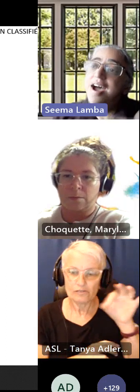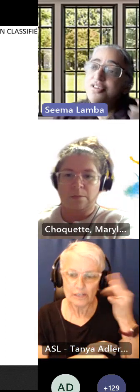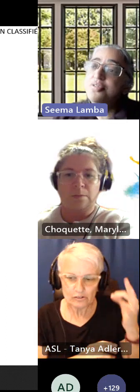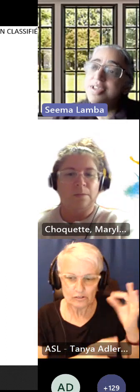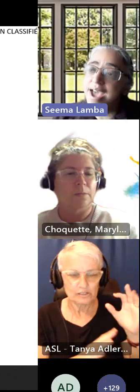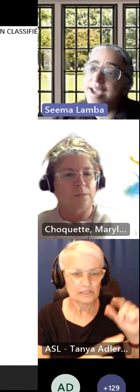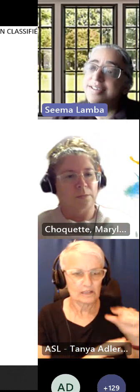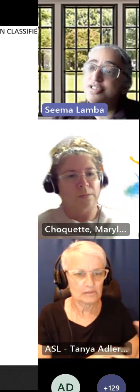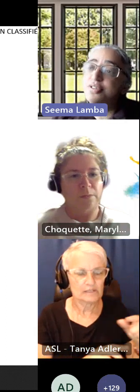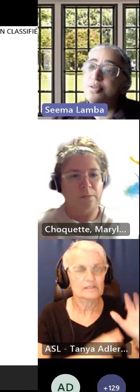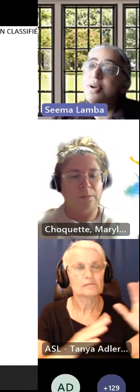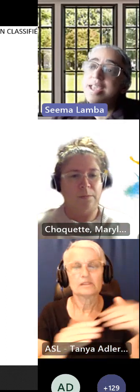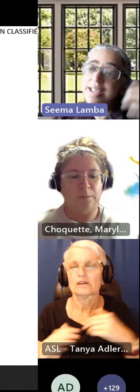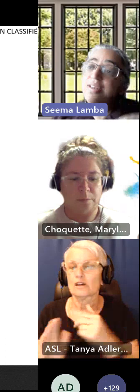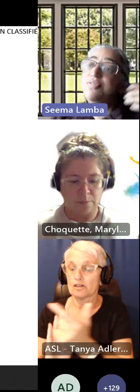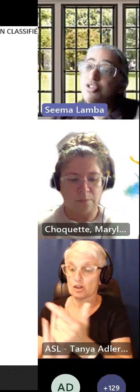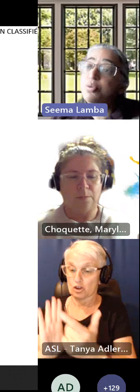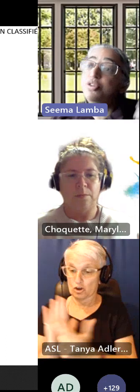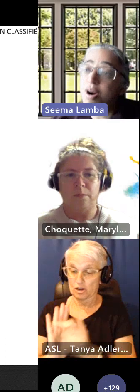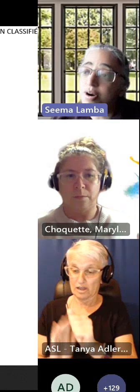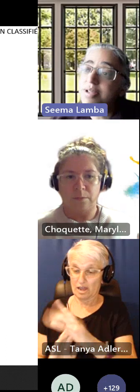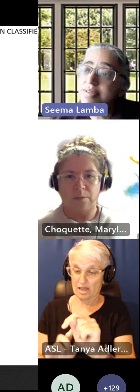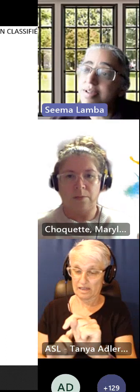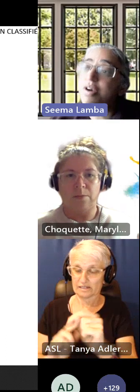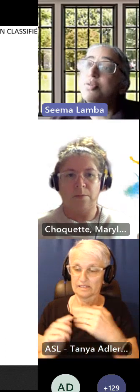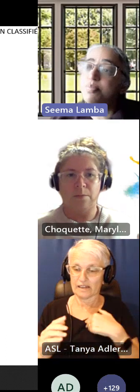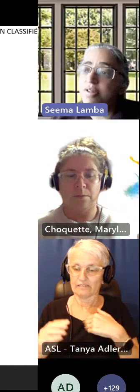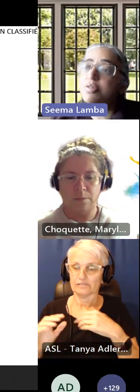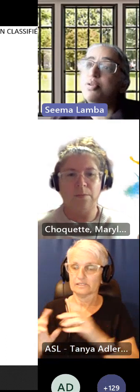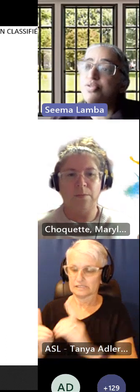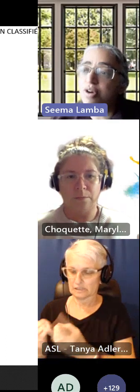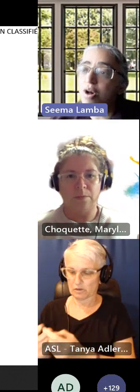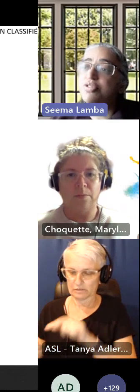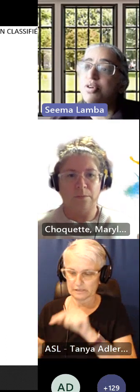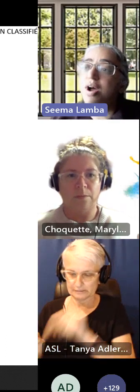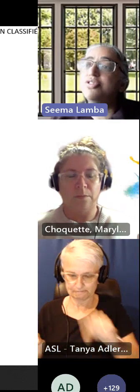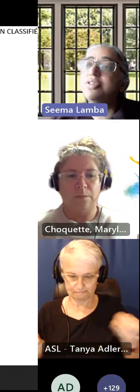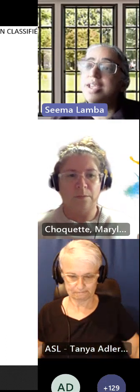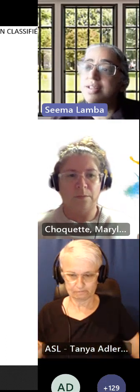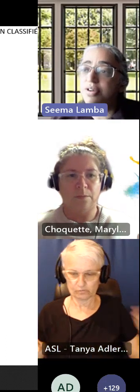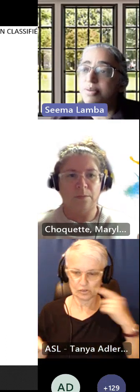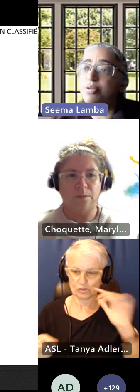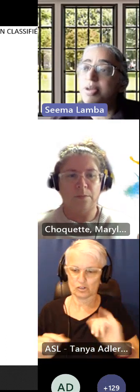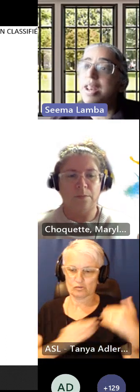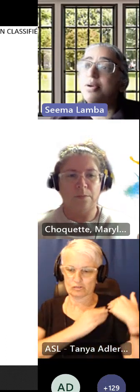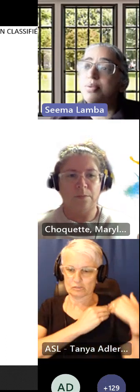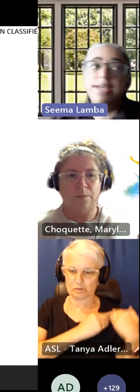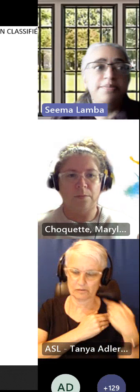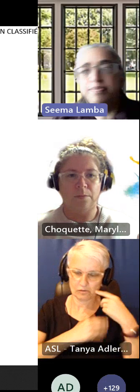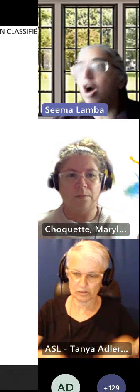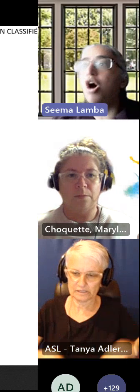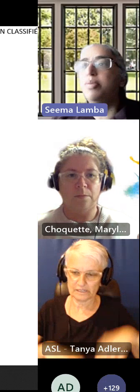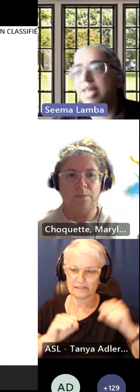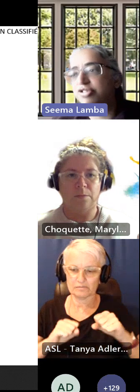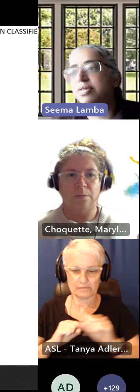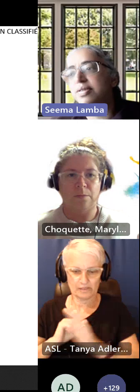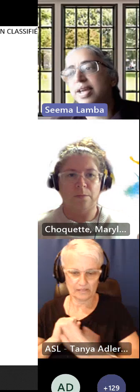then under the Act too, individual departments are responsible for also undertaking their employment